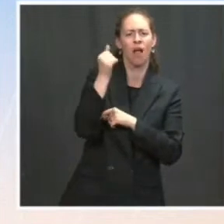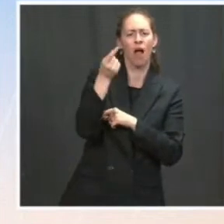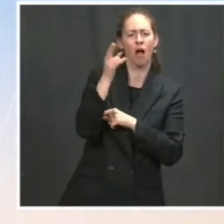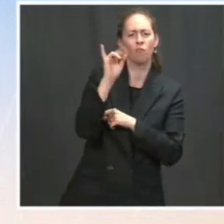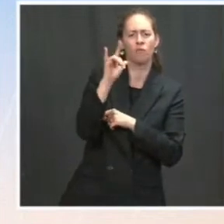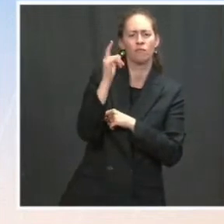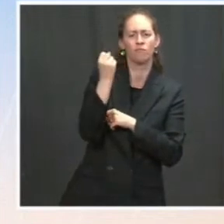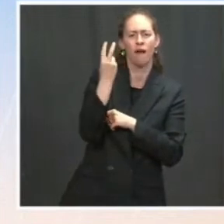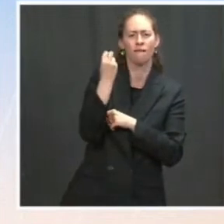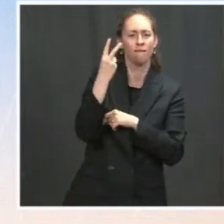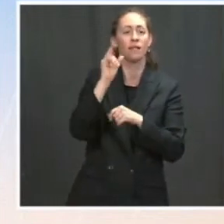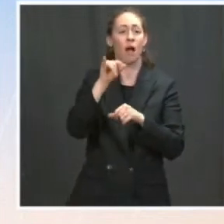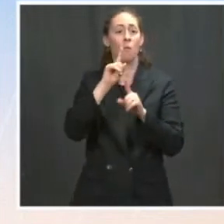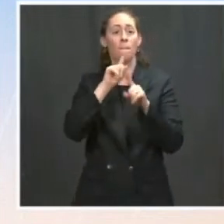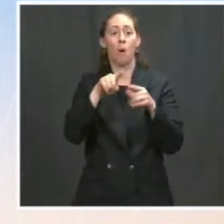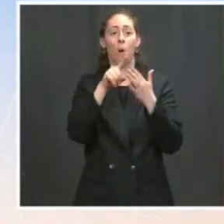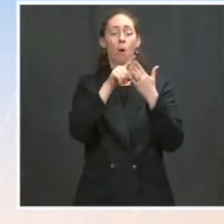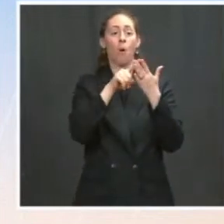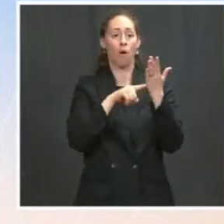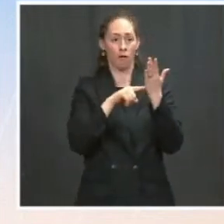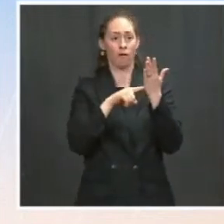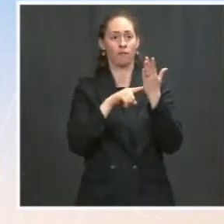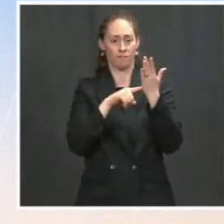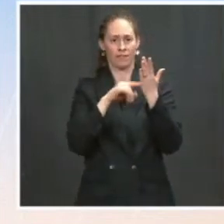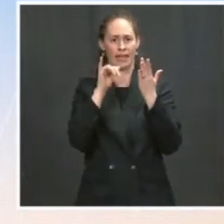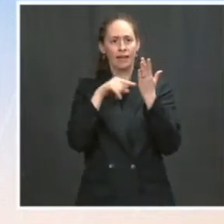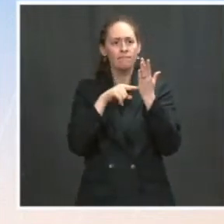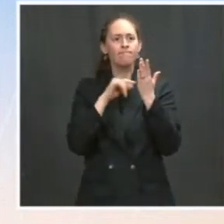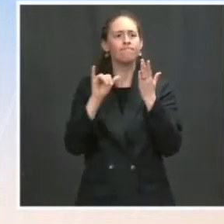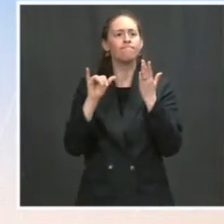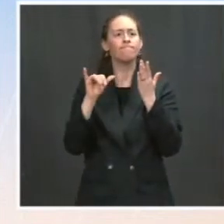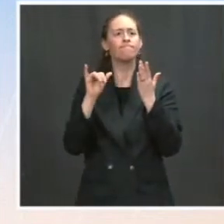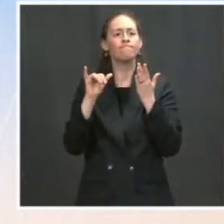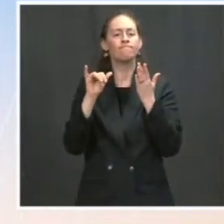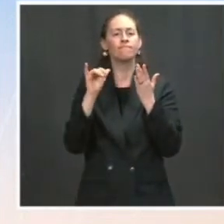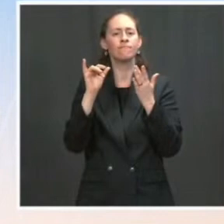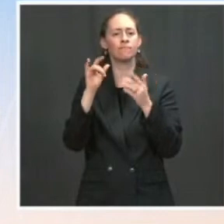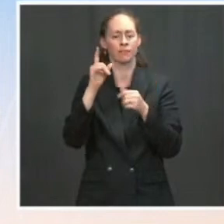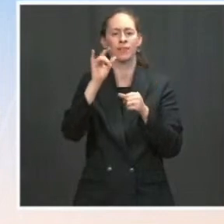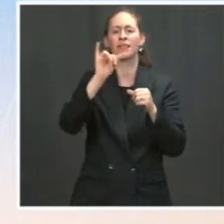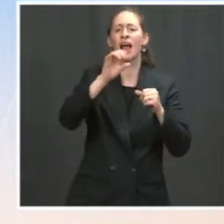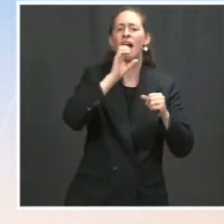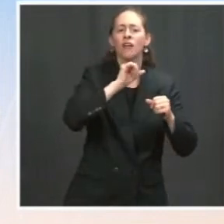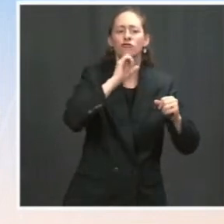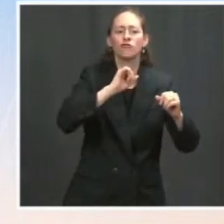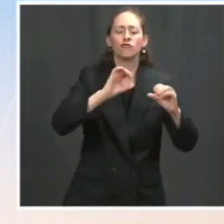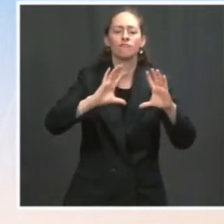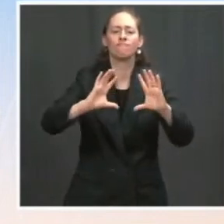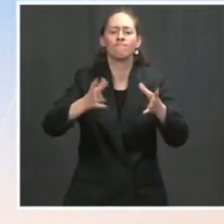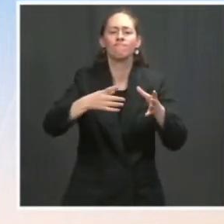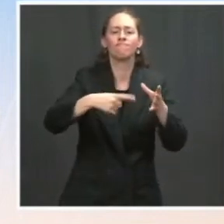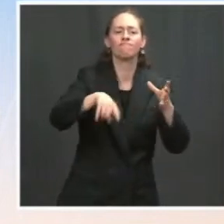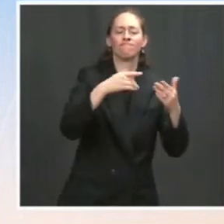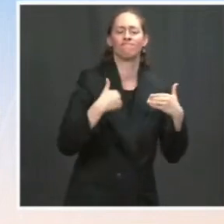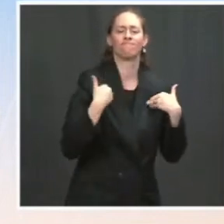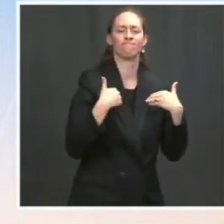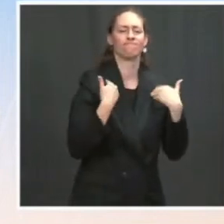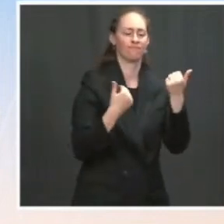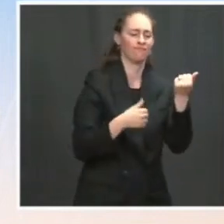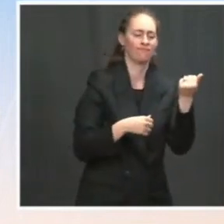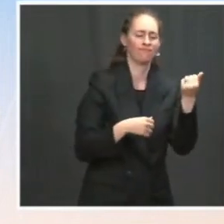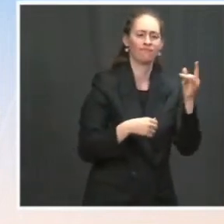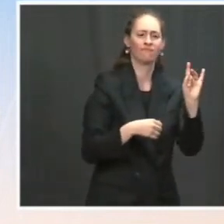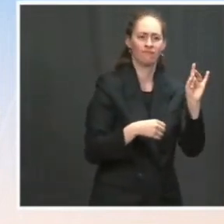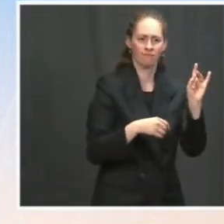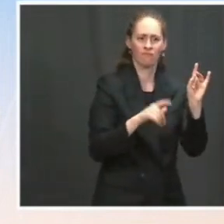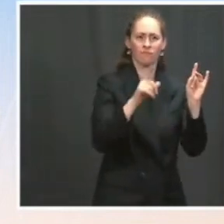that point, only 18% of 18 to 64-year-olds were fully vaccinated. And as of May 9th, it's risen to 34%. And the